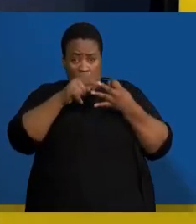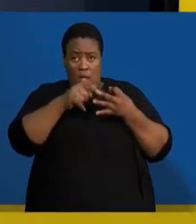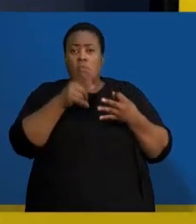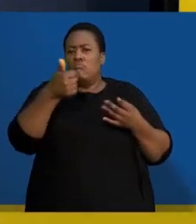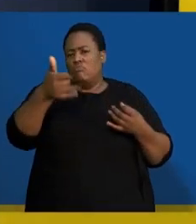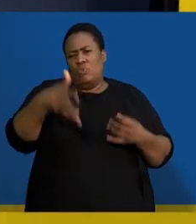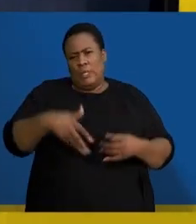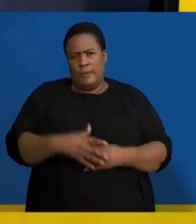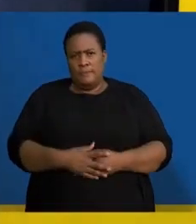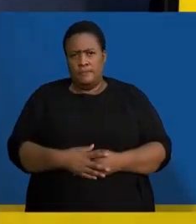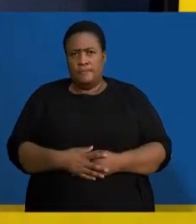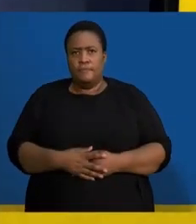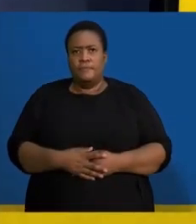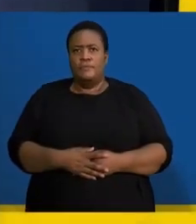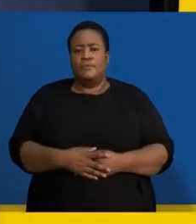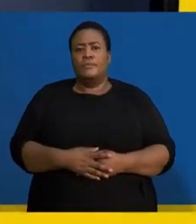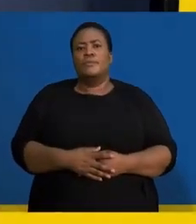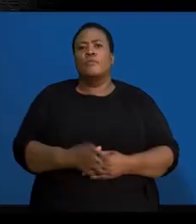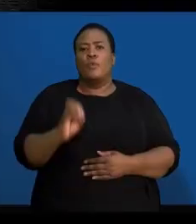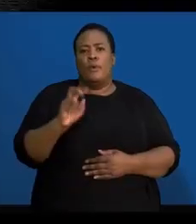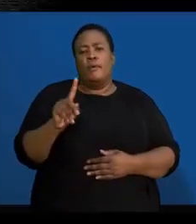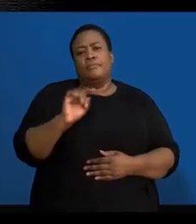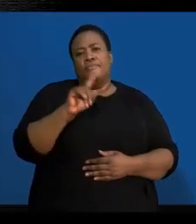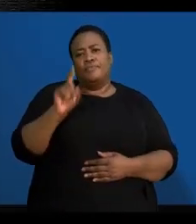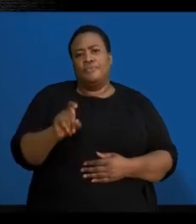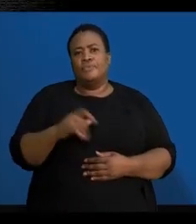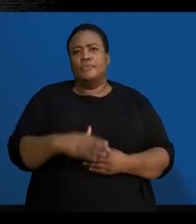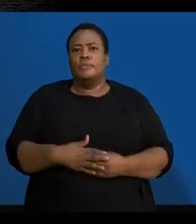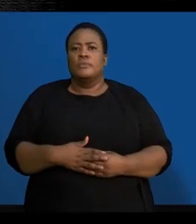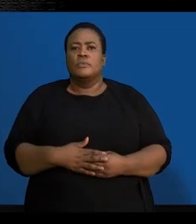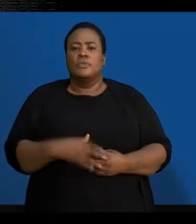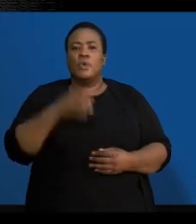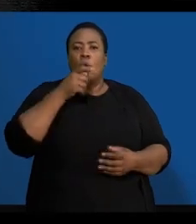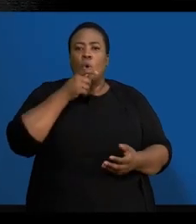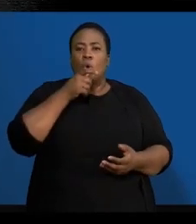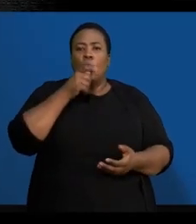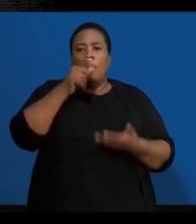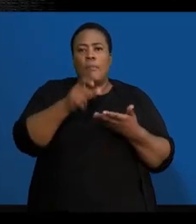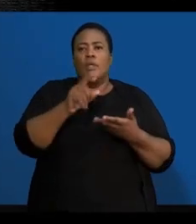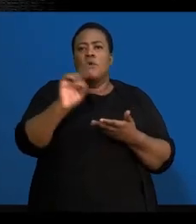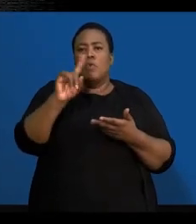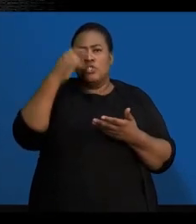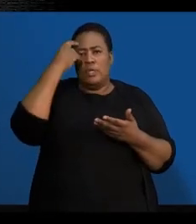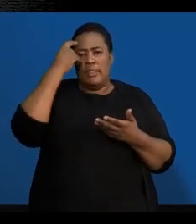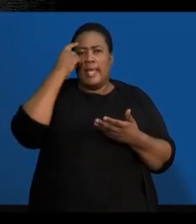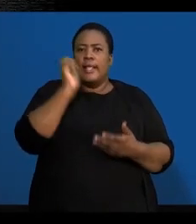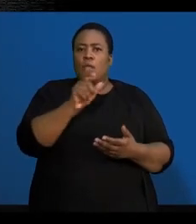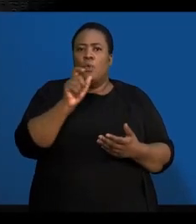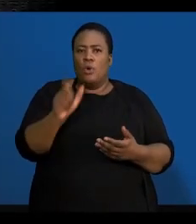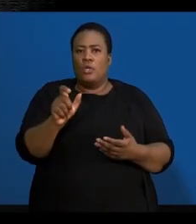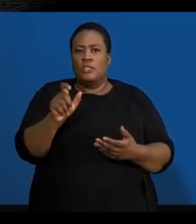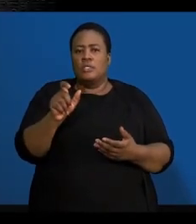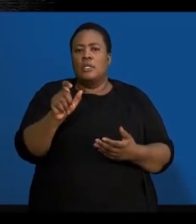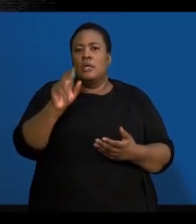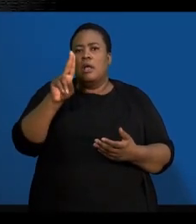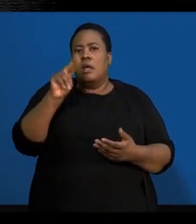fine. Okay, let's look at the next question. It says, comment on what you think the words ultimatum to Khrushchev,